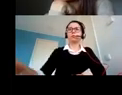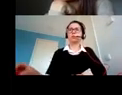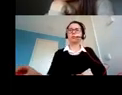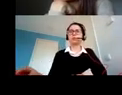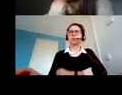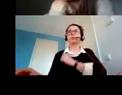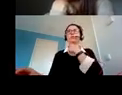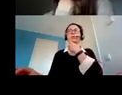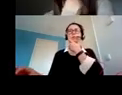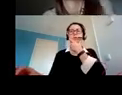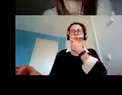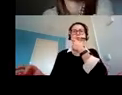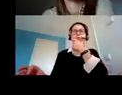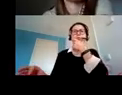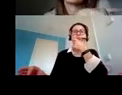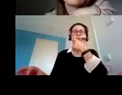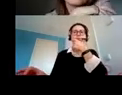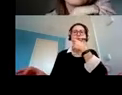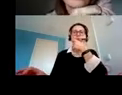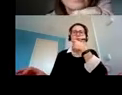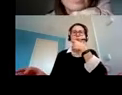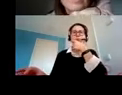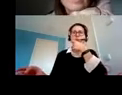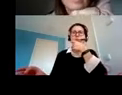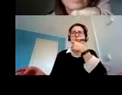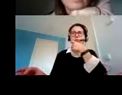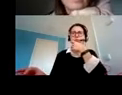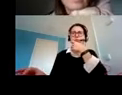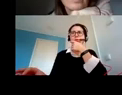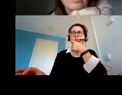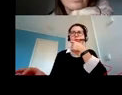brought the Supreme Court, the Italian Supreme Court,